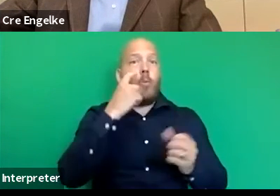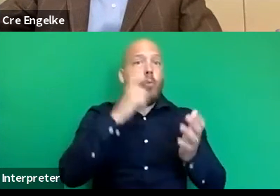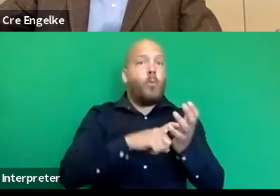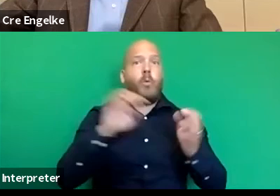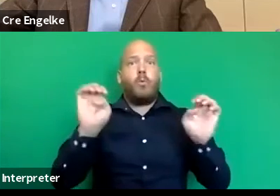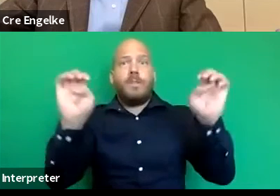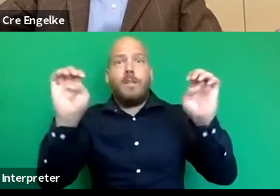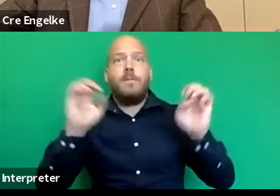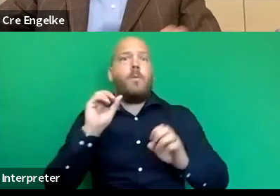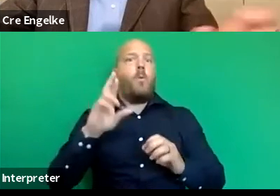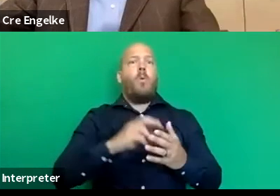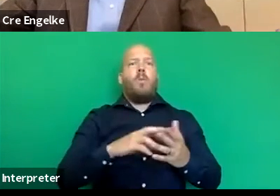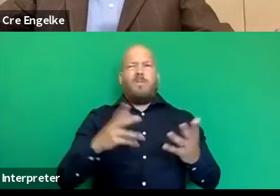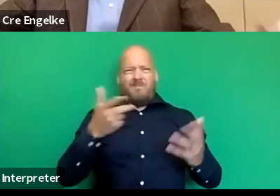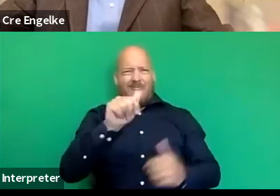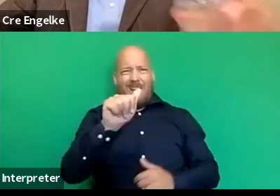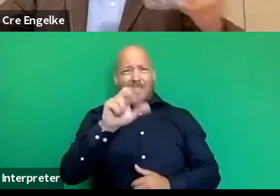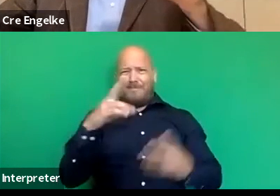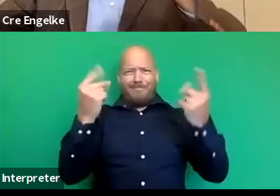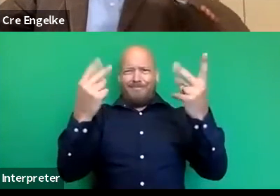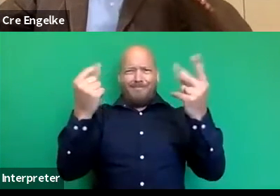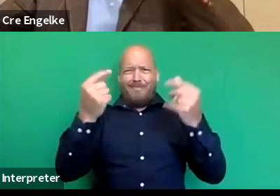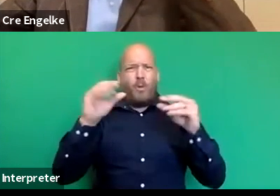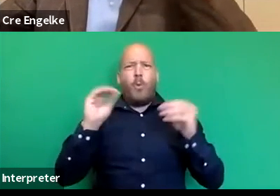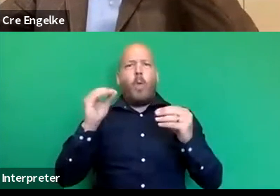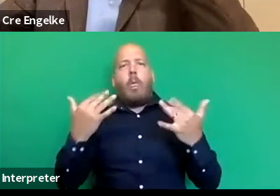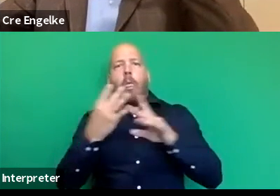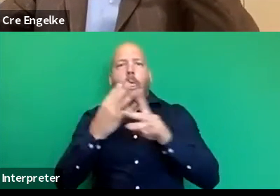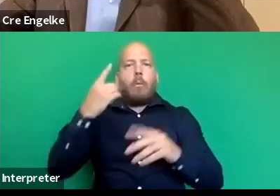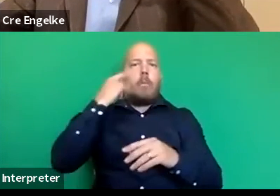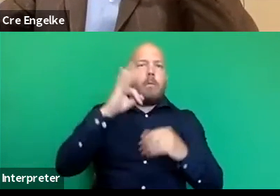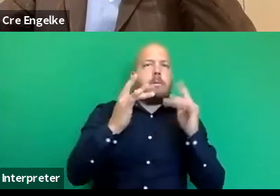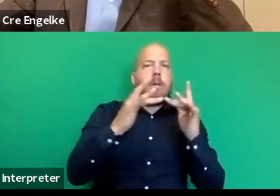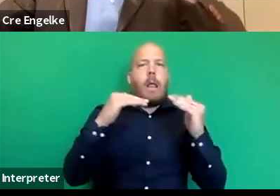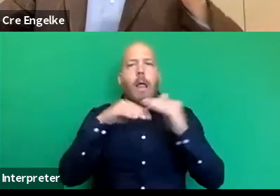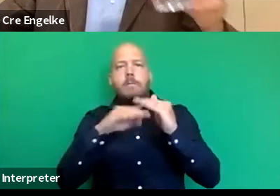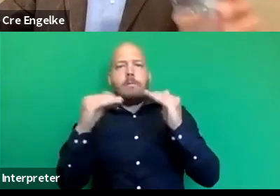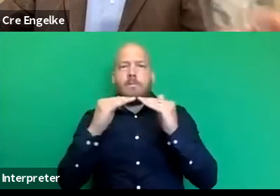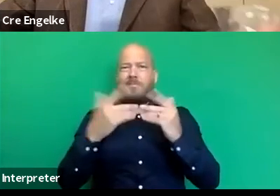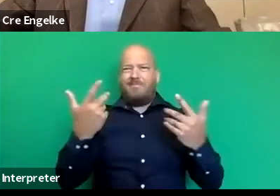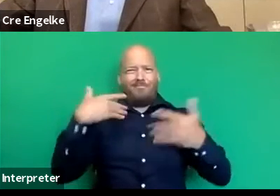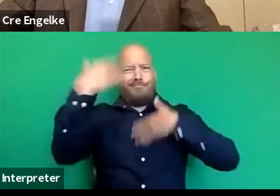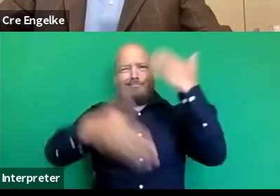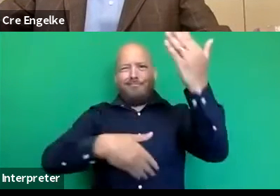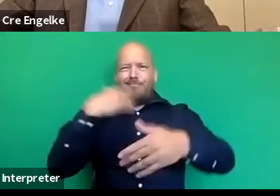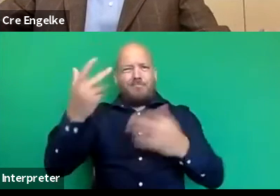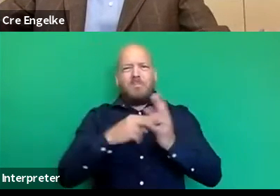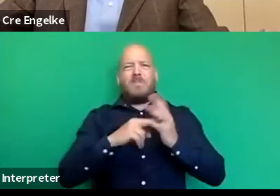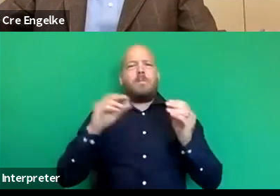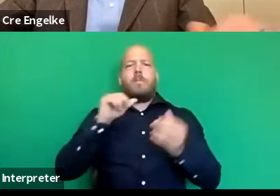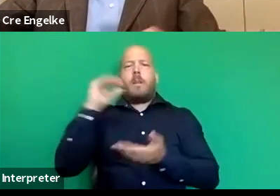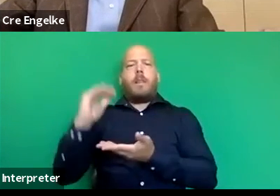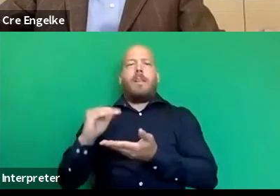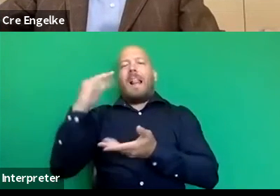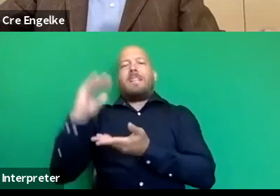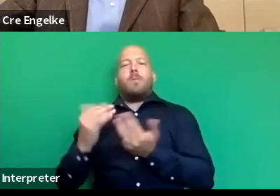useful. But in fairness, we should talk about weaknesses. And Larry earlier, I think outlined